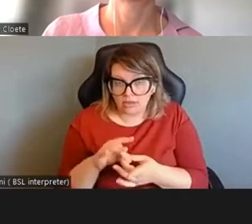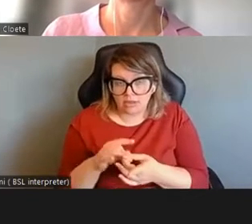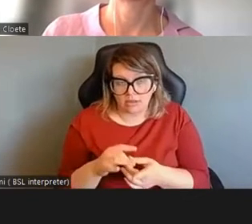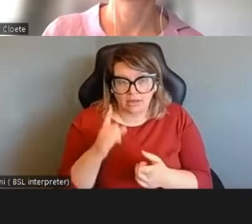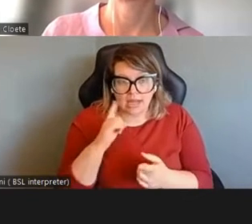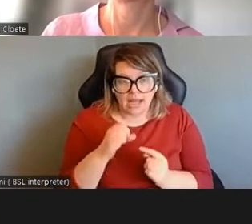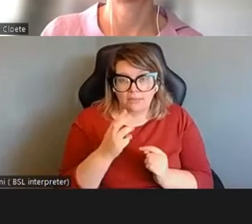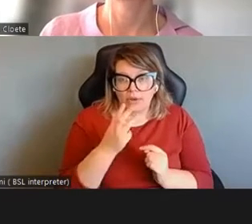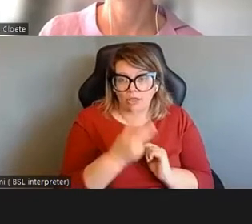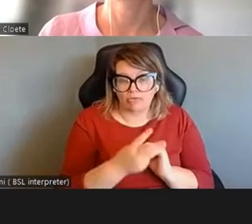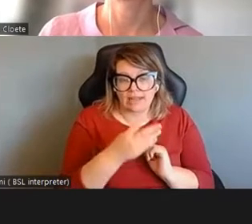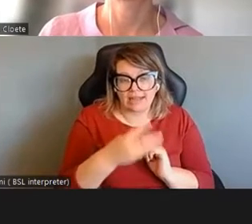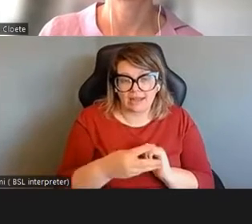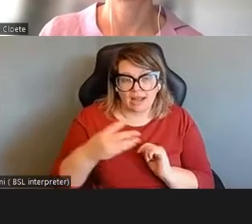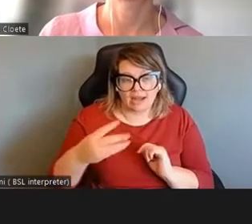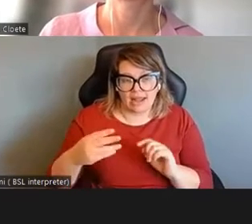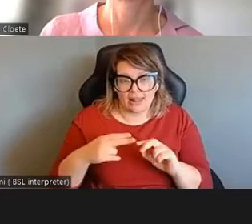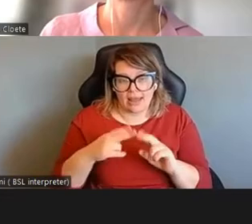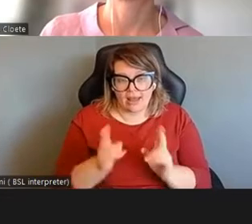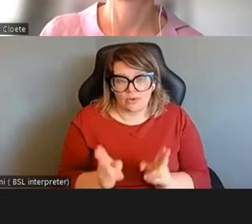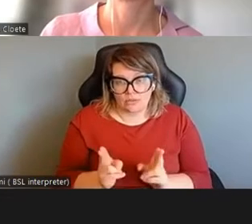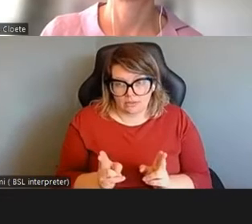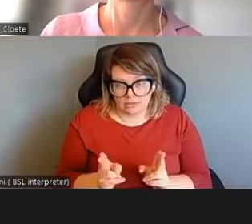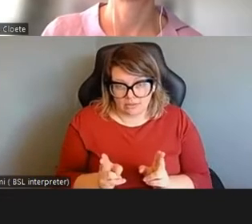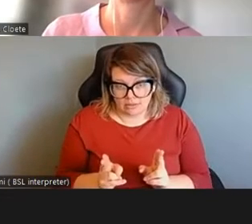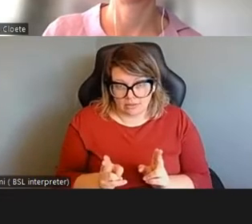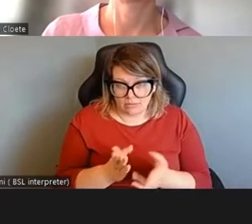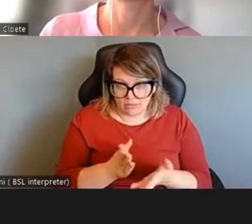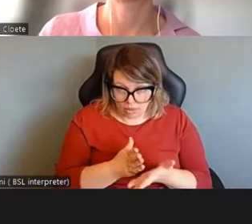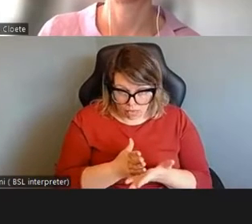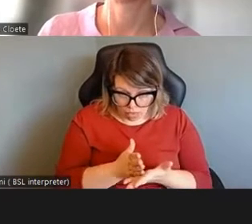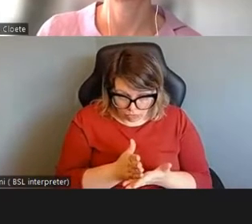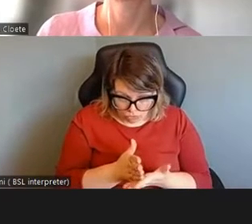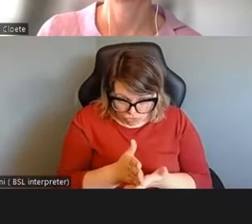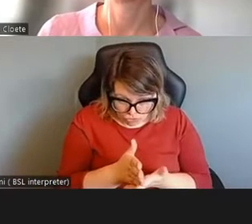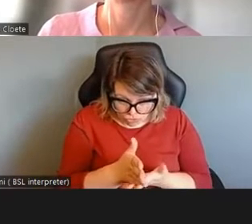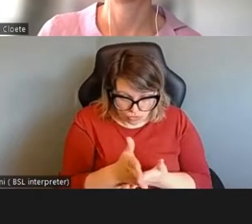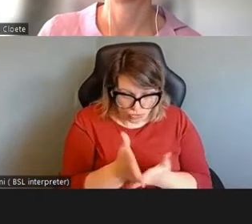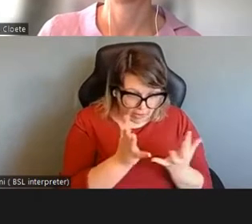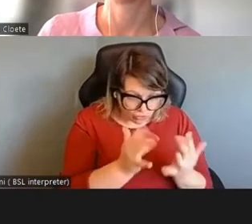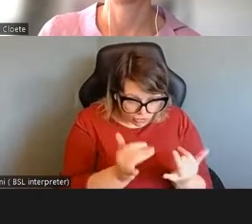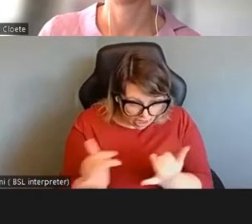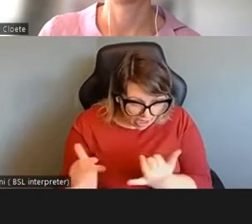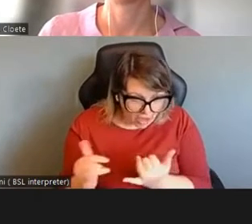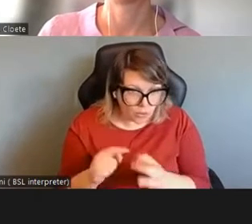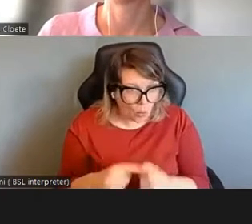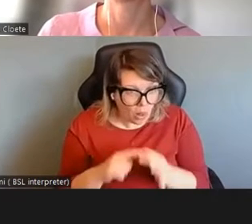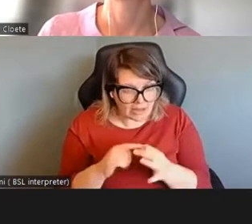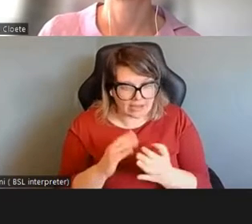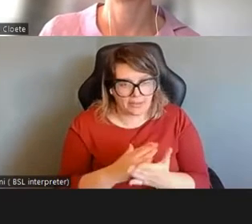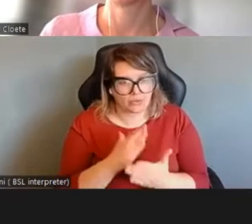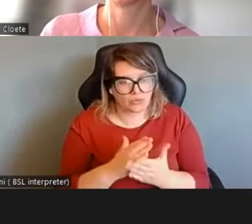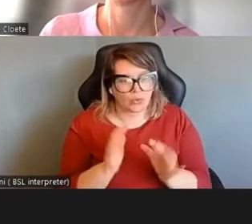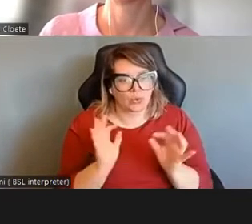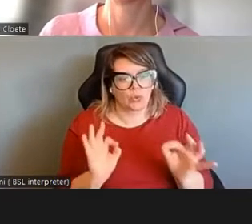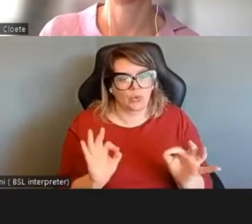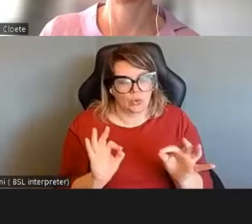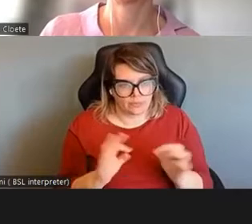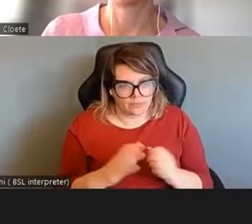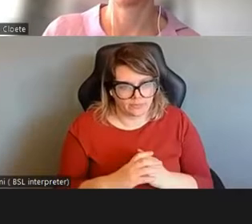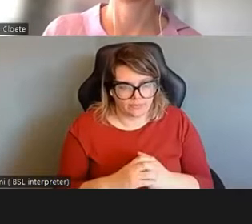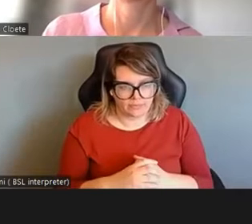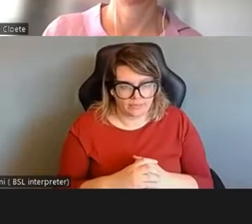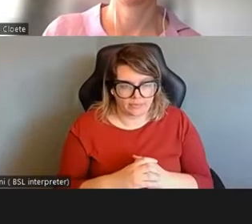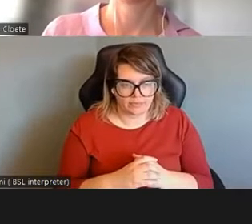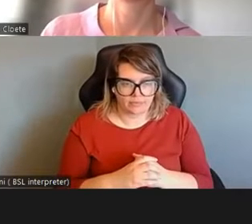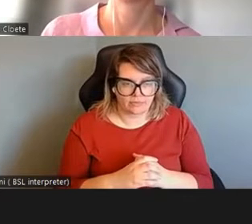399 households. And throughout, they checked for data quality. So in the meantime, Renan introduced them to Kobo